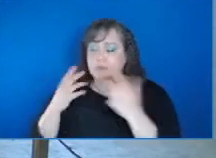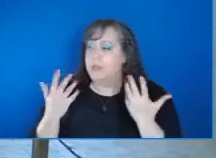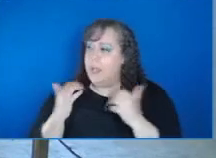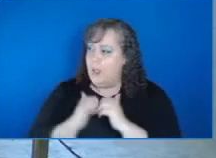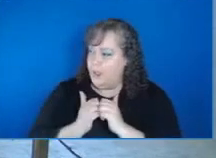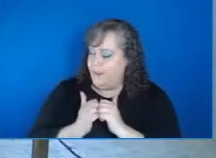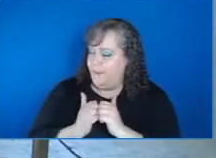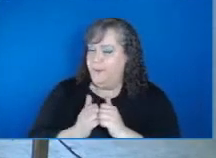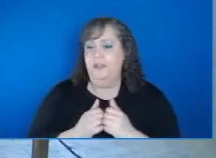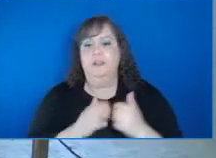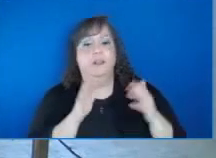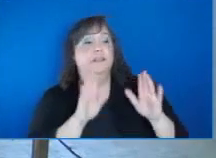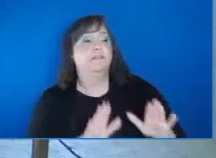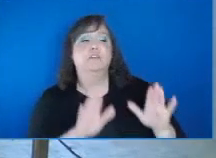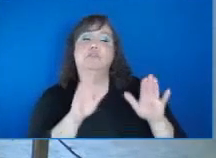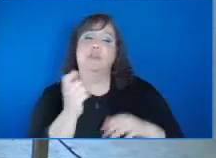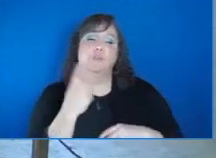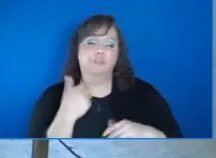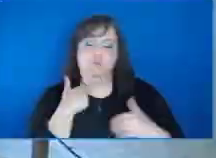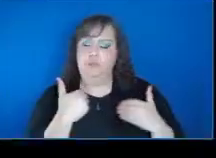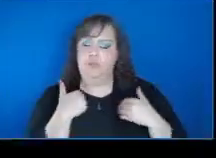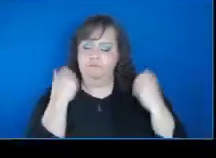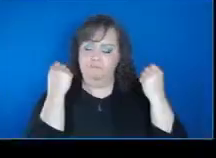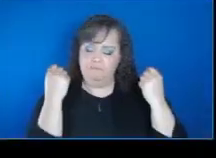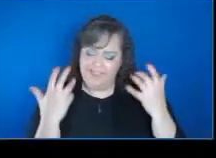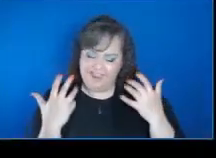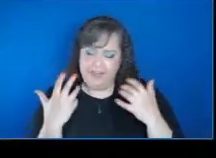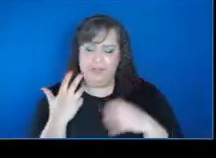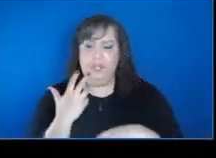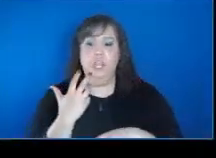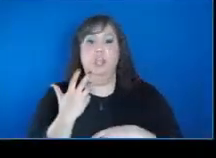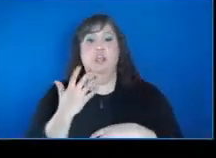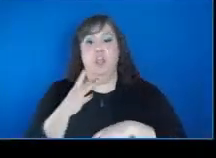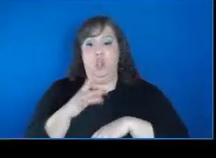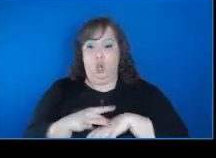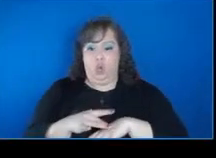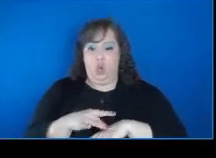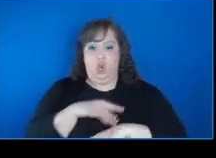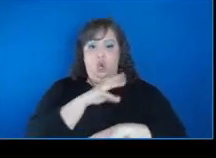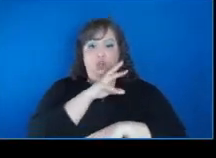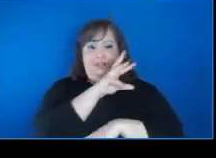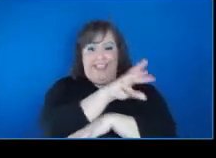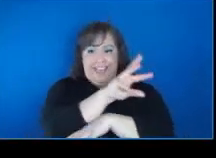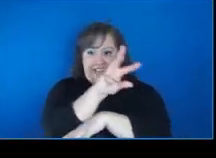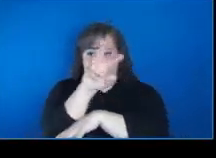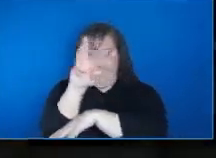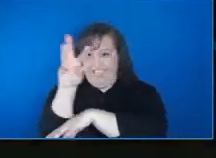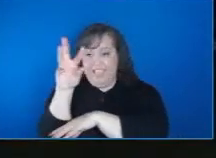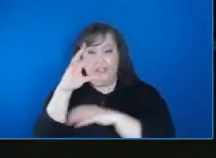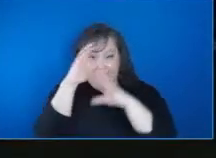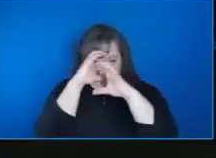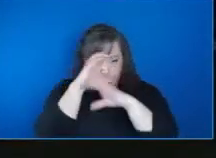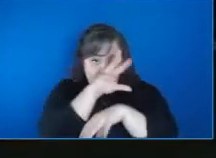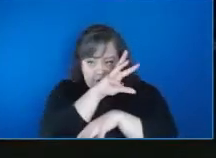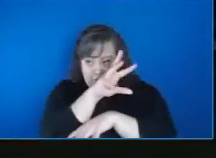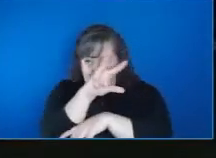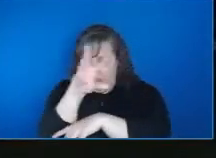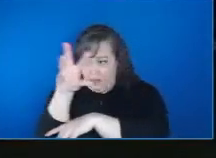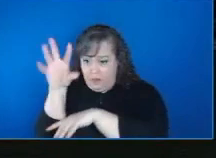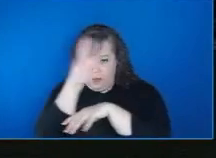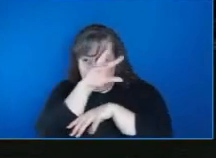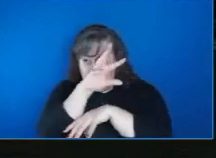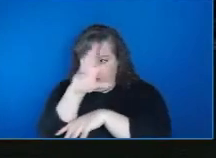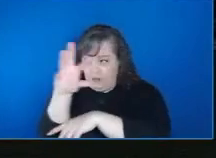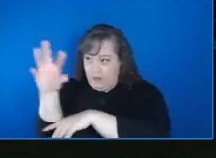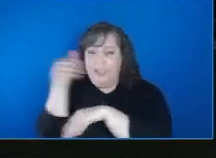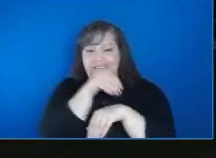many ground-based telescopes that are searching the night skies every single night looking for potentially hazardous asteroids and